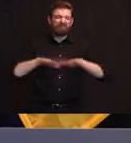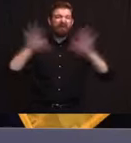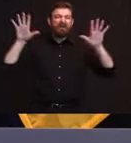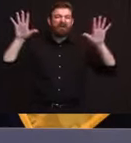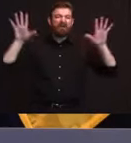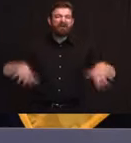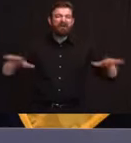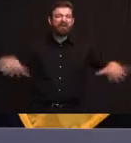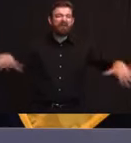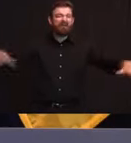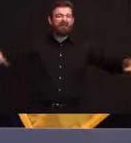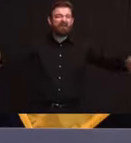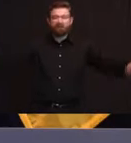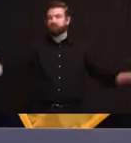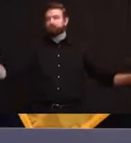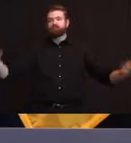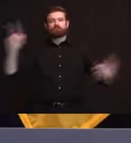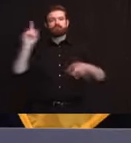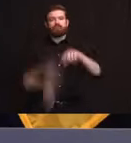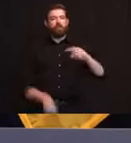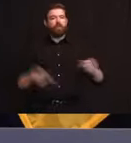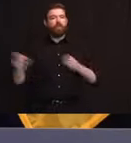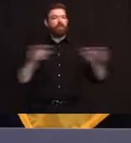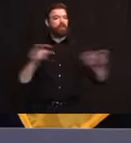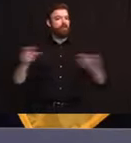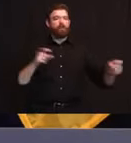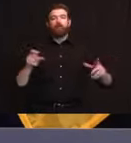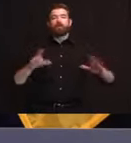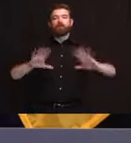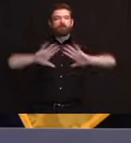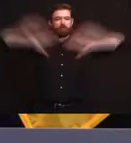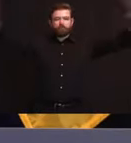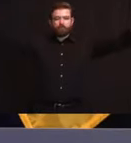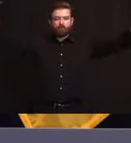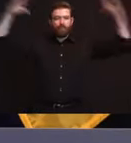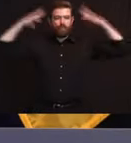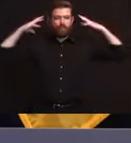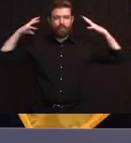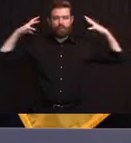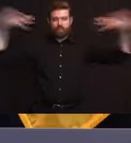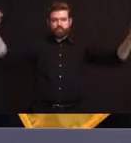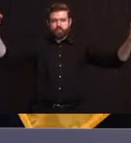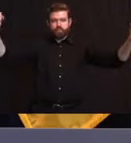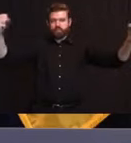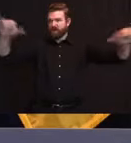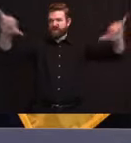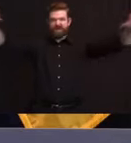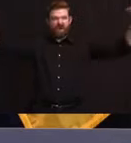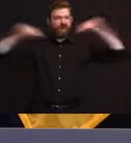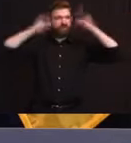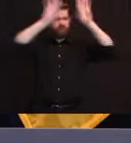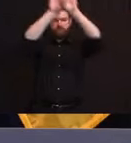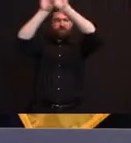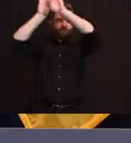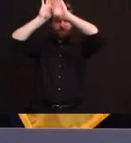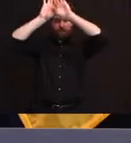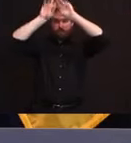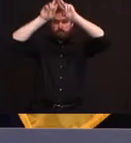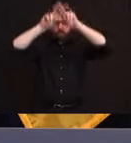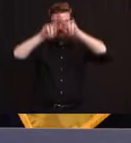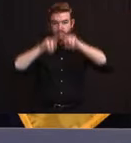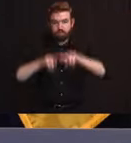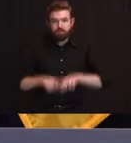that intensity of the potential spread. But we keep, folks, thanks to you all, we keep that rate of transmission down